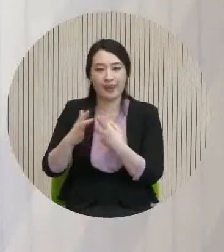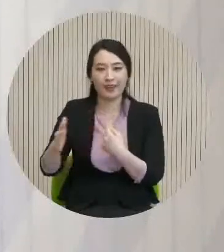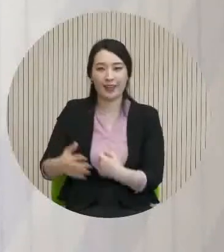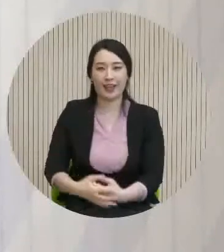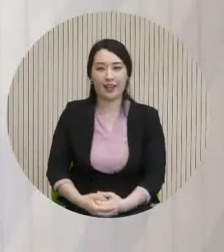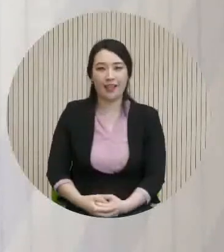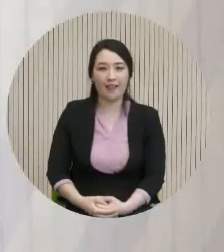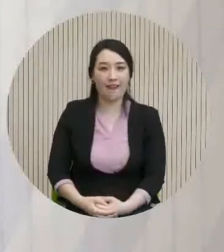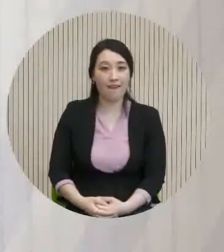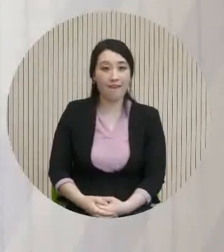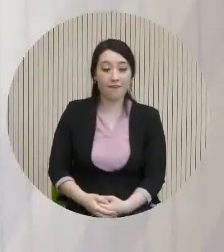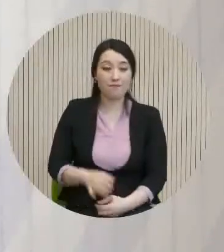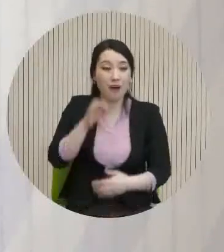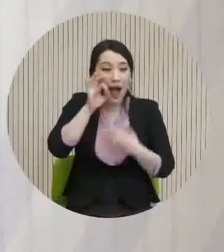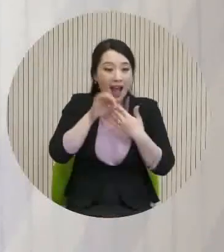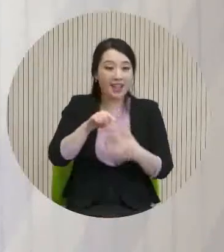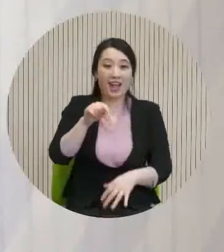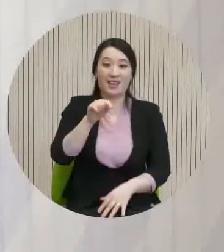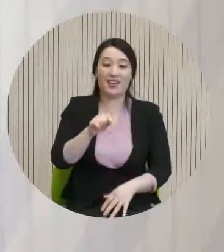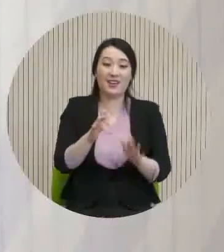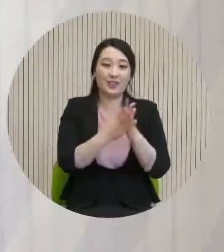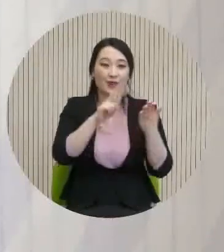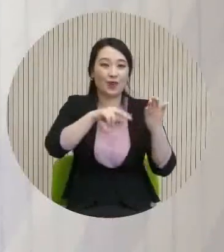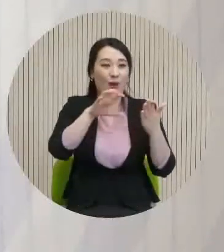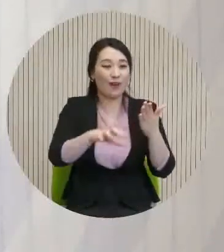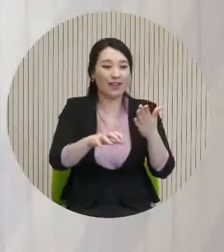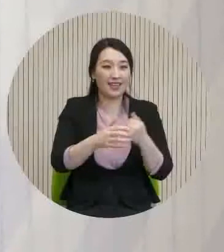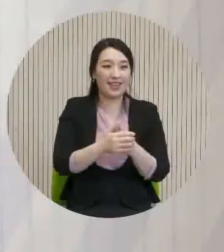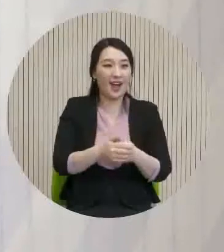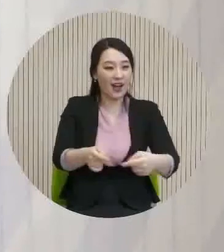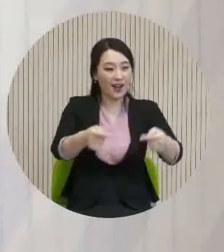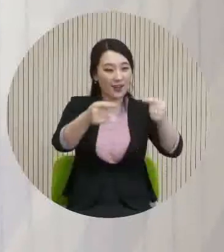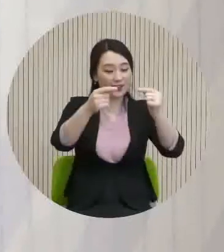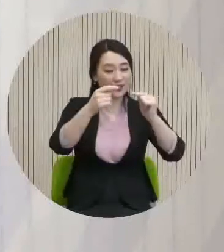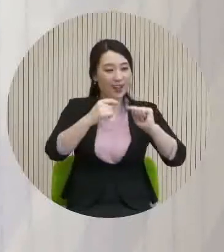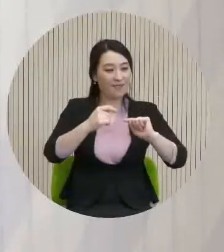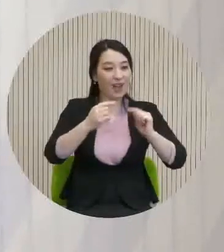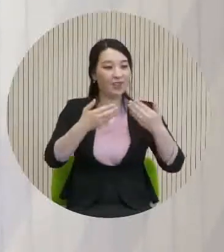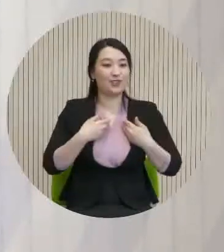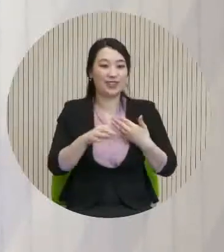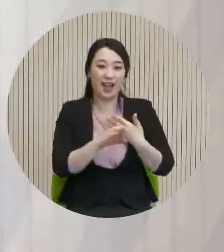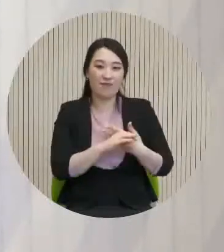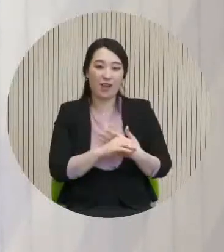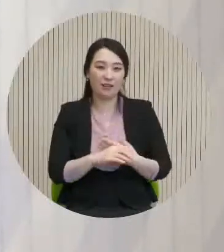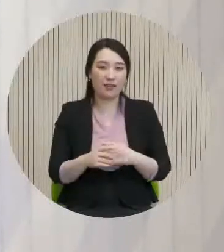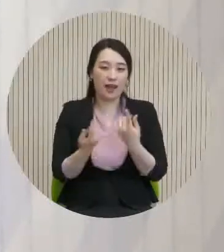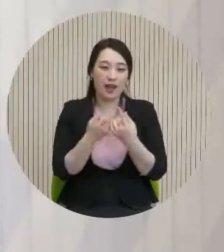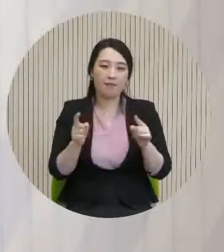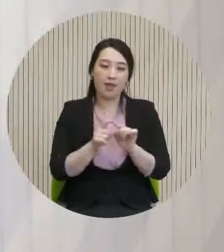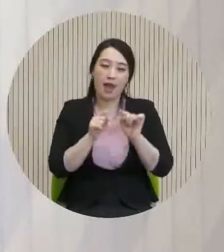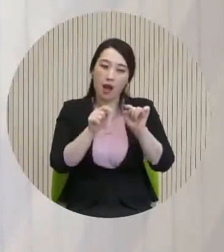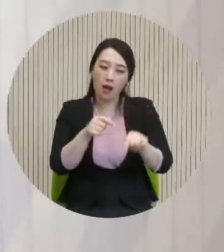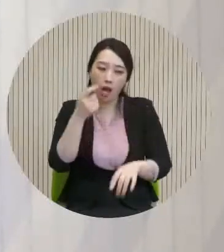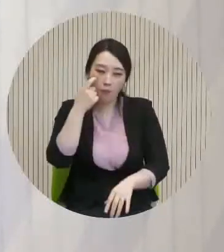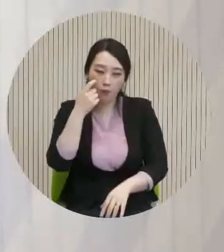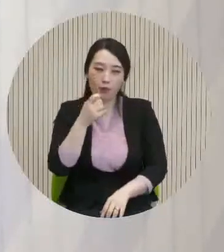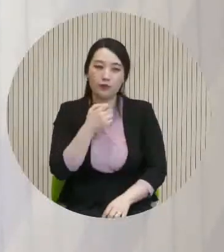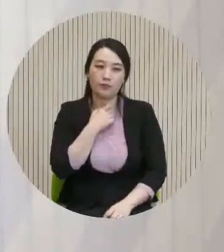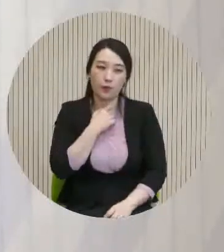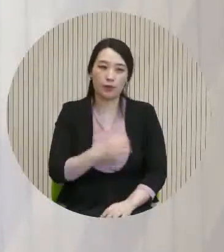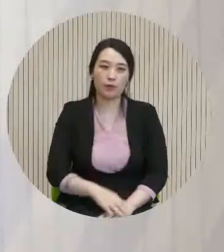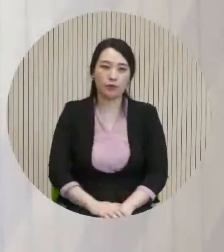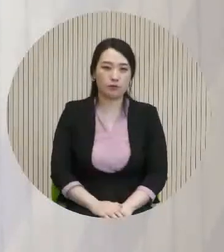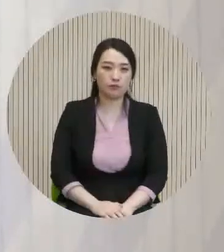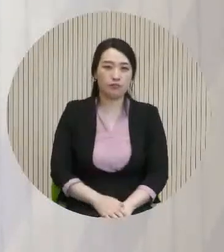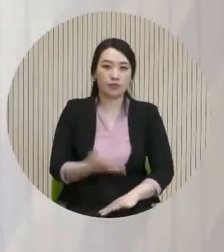application itself. So I believe that if you're interested in National Library for Children and Young Adults, I think we can